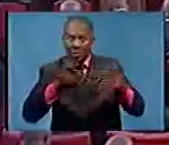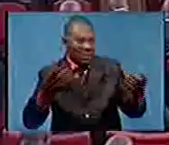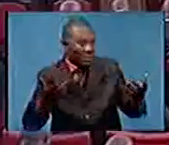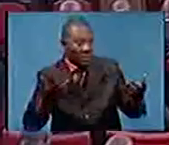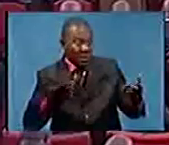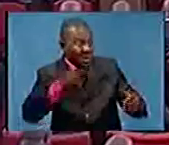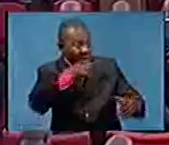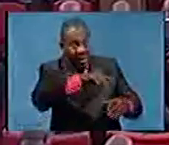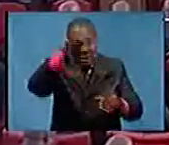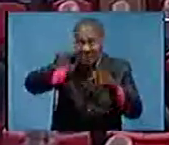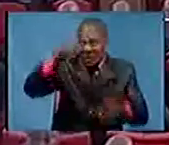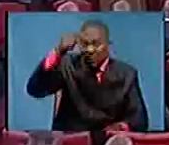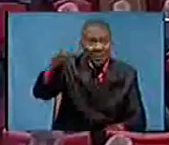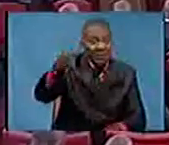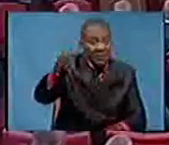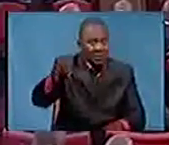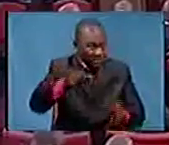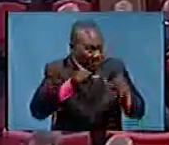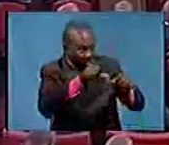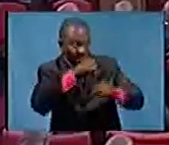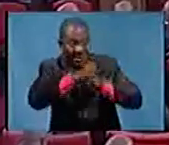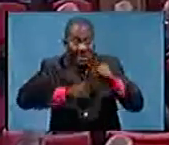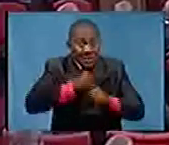power to continue suffering.